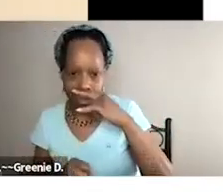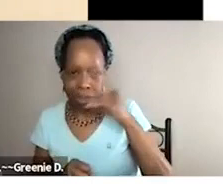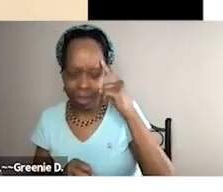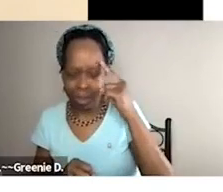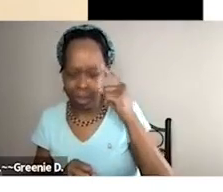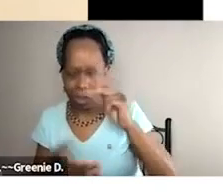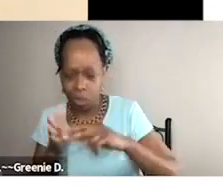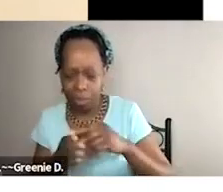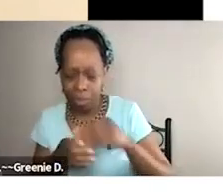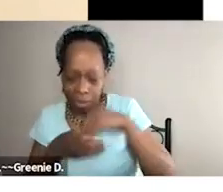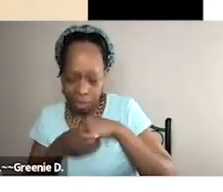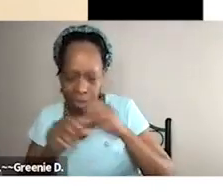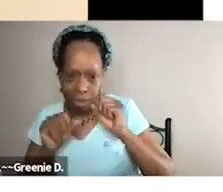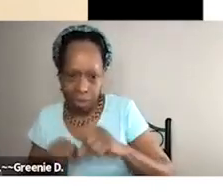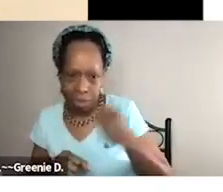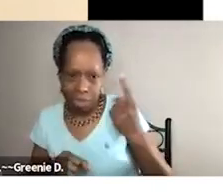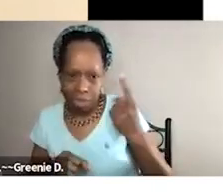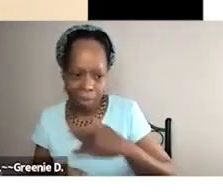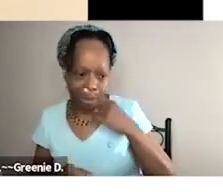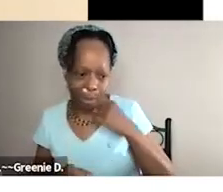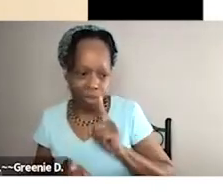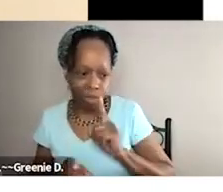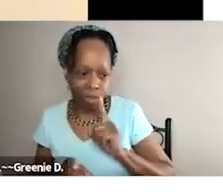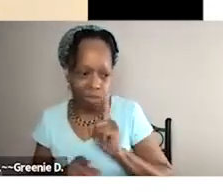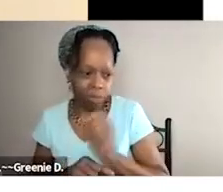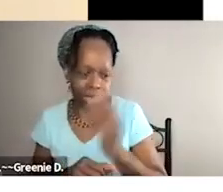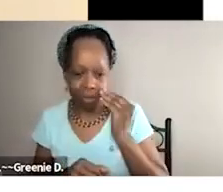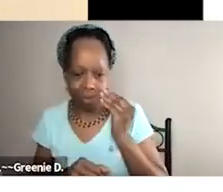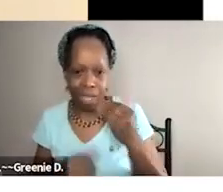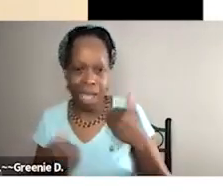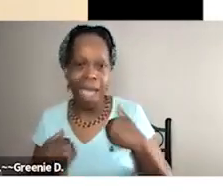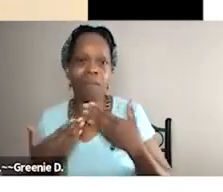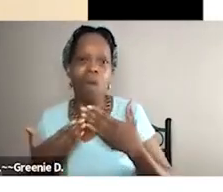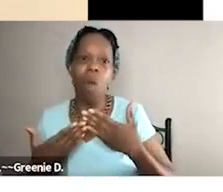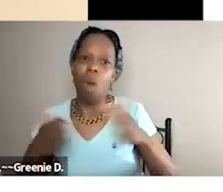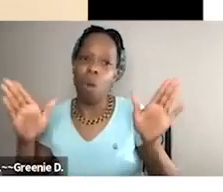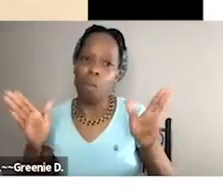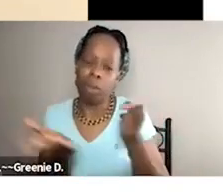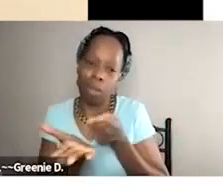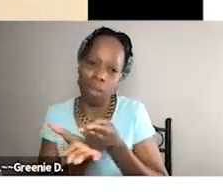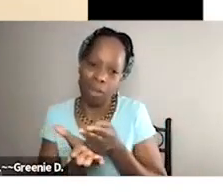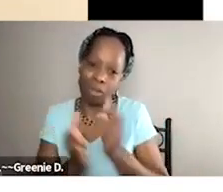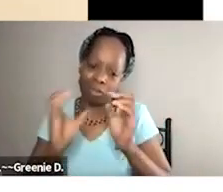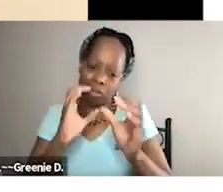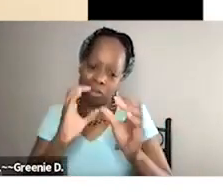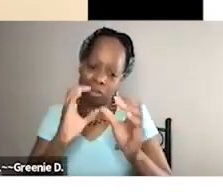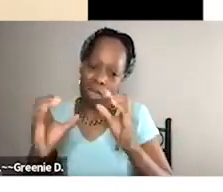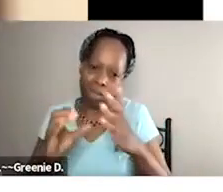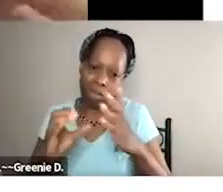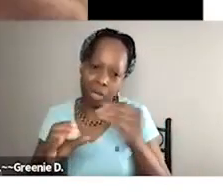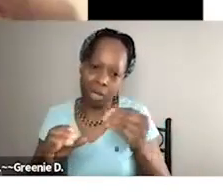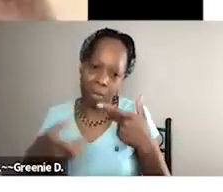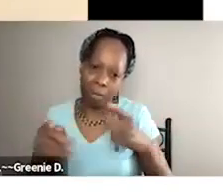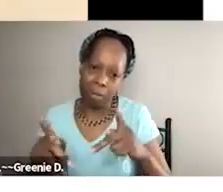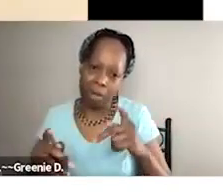something that my child is really experiencing, having open and honest conversations and allowing those conversations